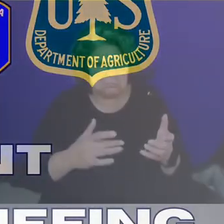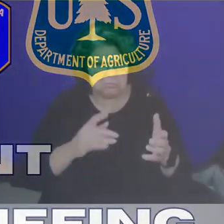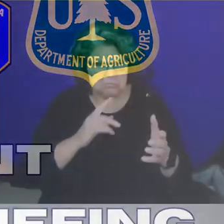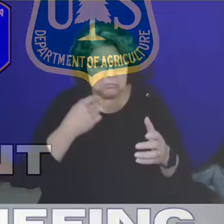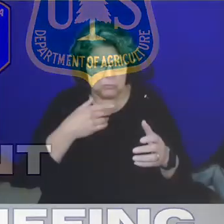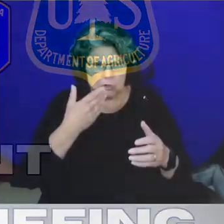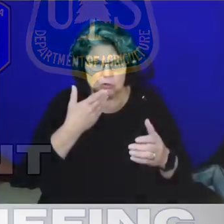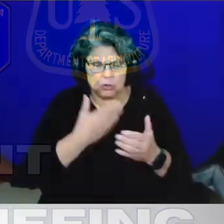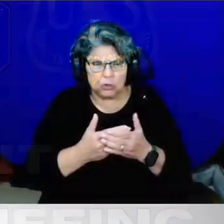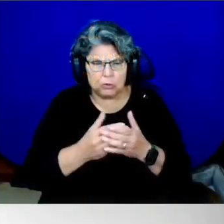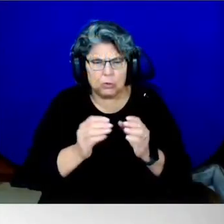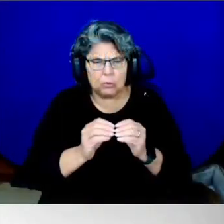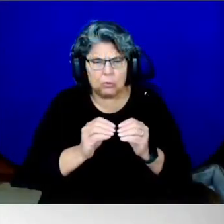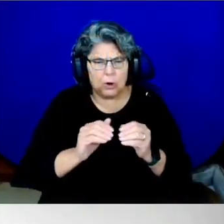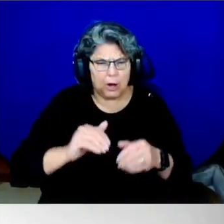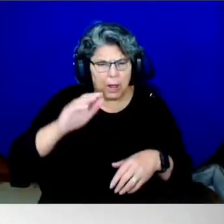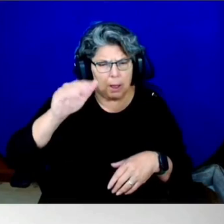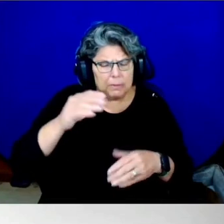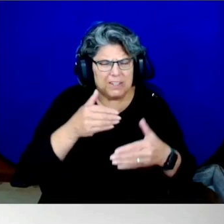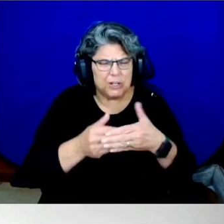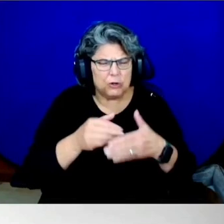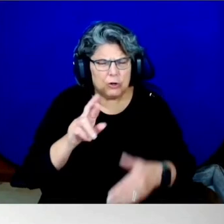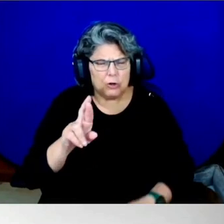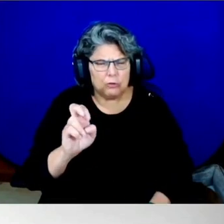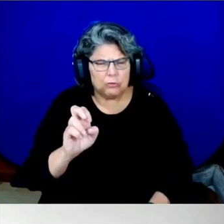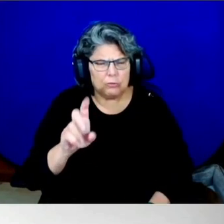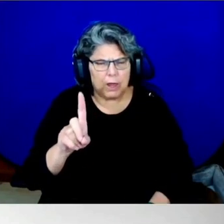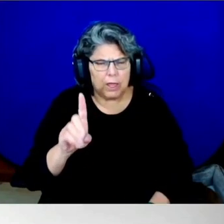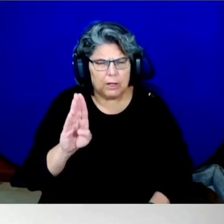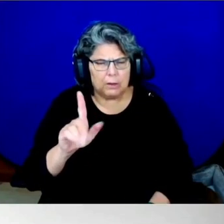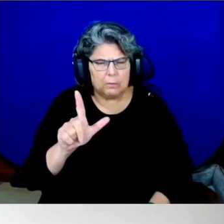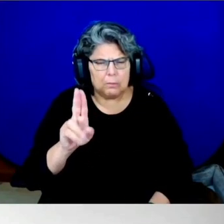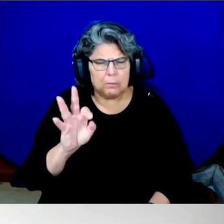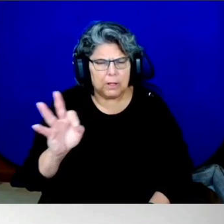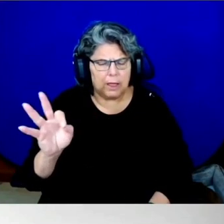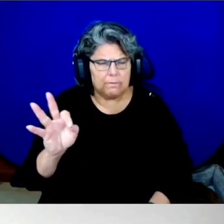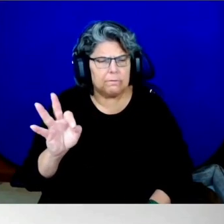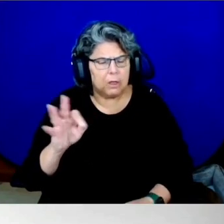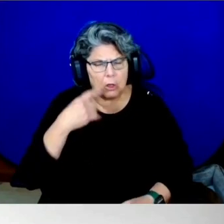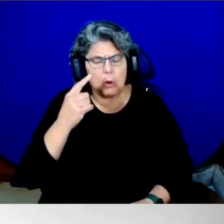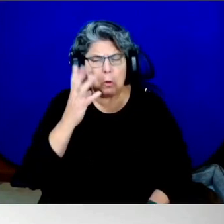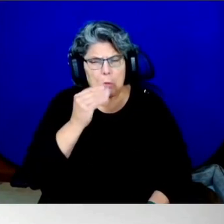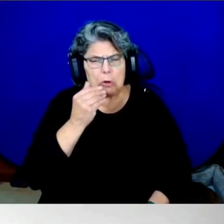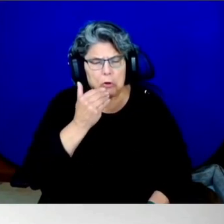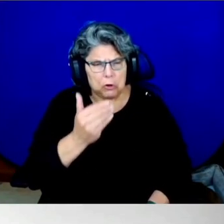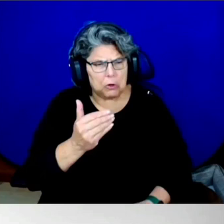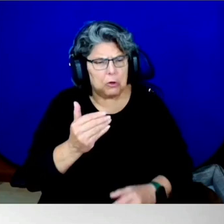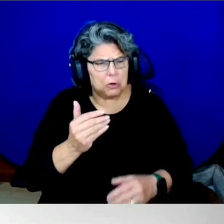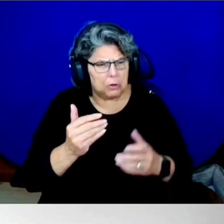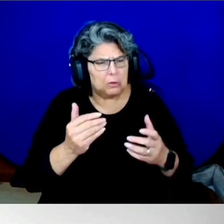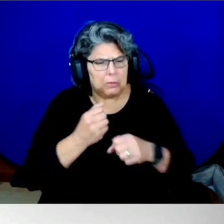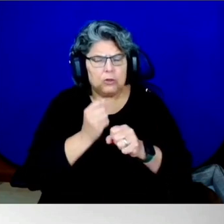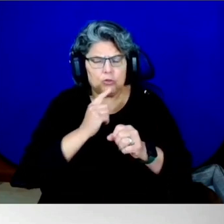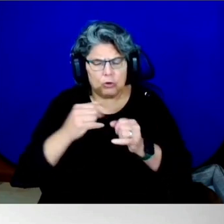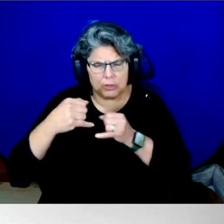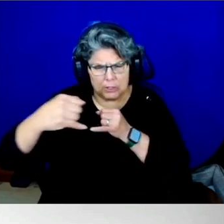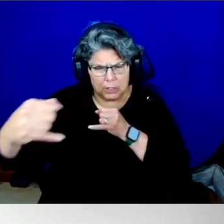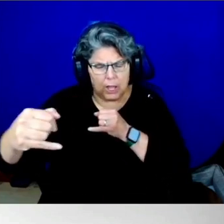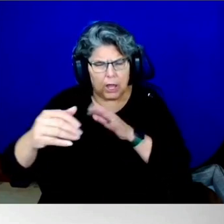up, closer up to Red Bluff, things are again looking pretty decent in there. Crews are working hard to make sure the line we have secured holds